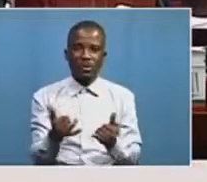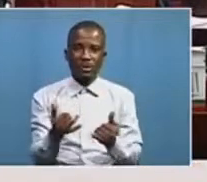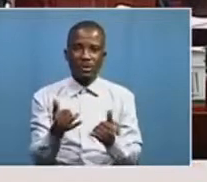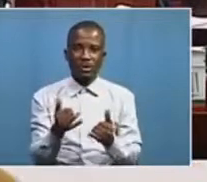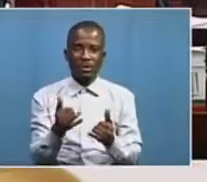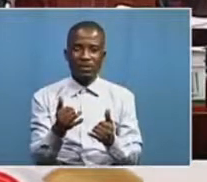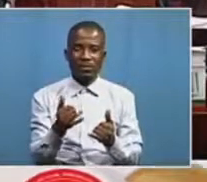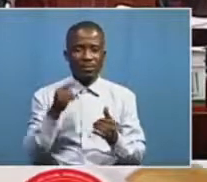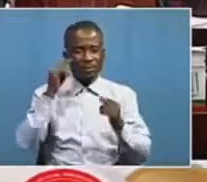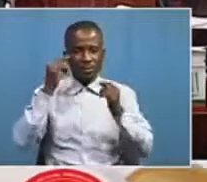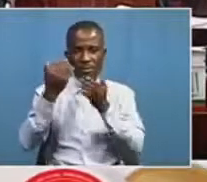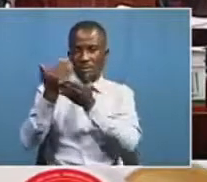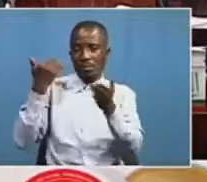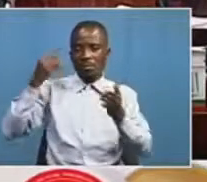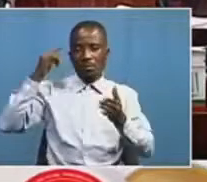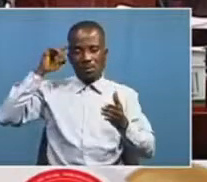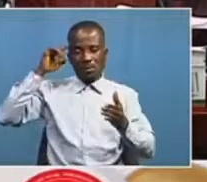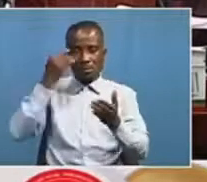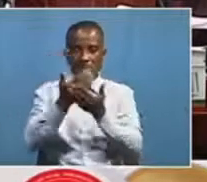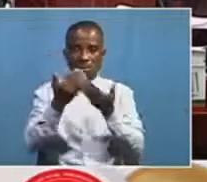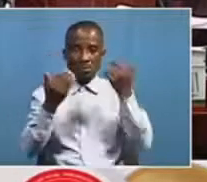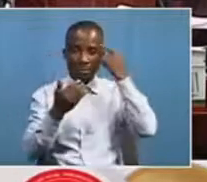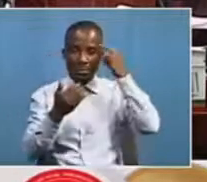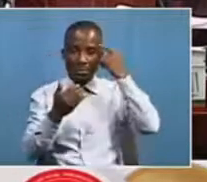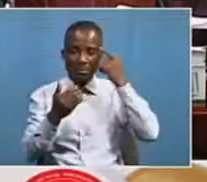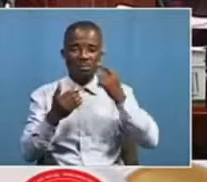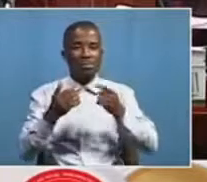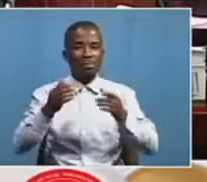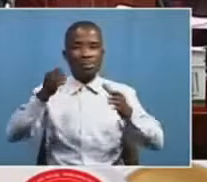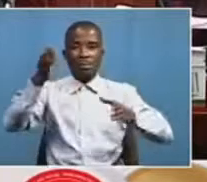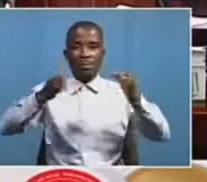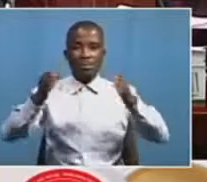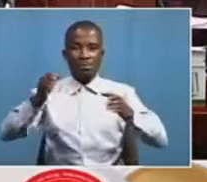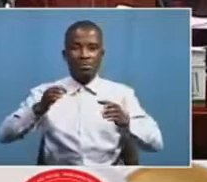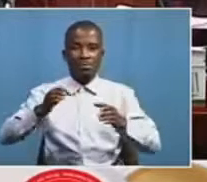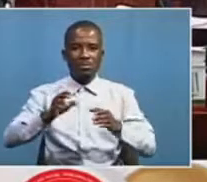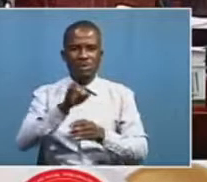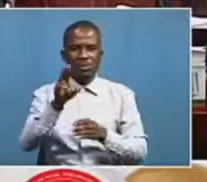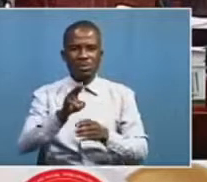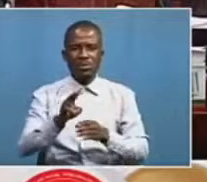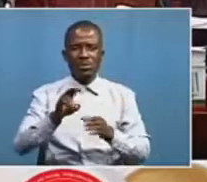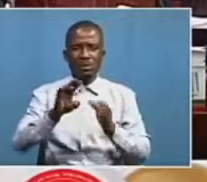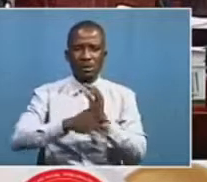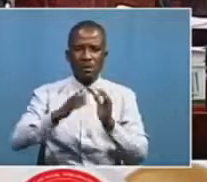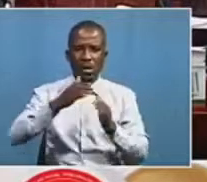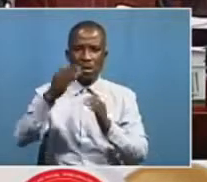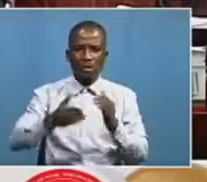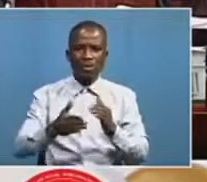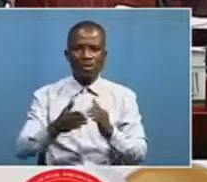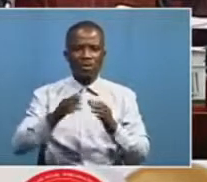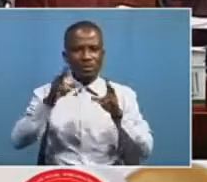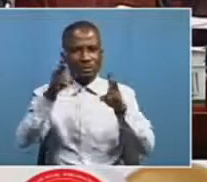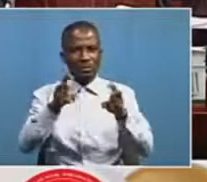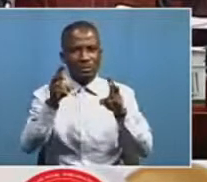a presumption is thus a rule of law, statutory or judicial, which leads to a conclusion on a particular